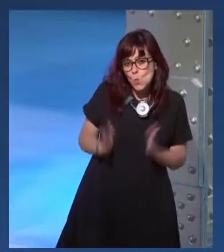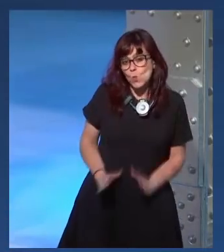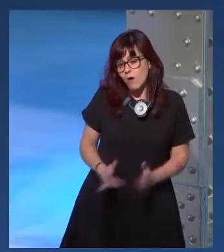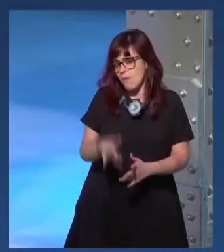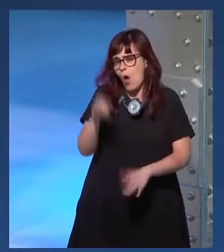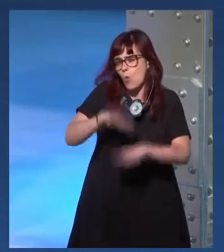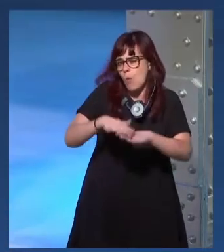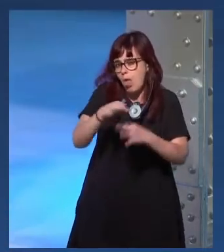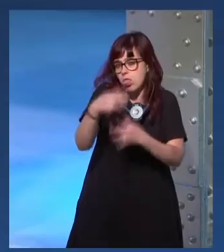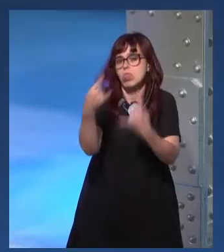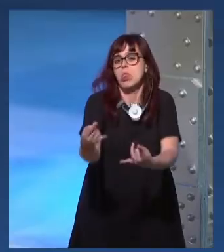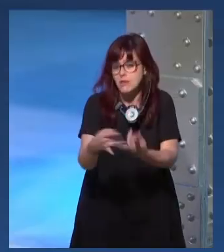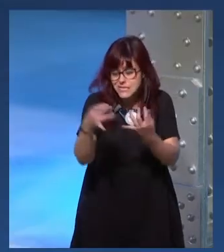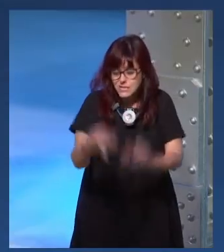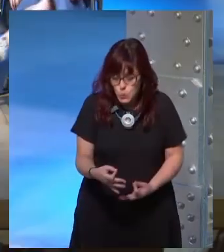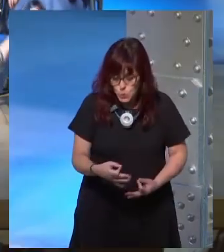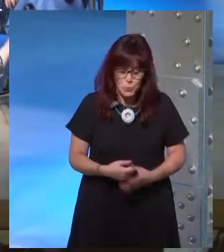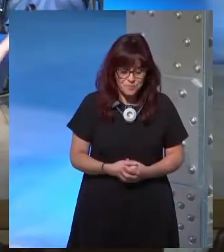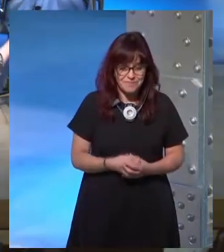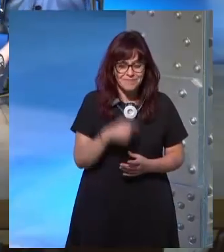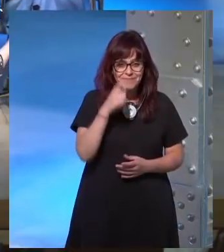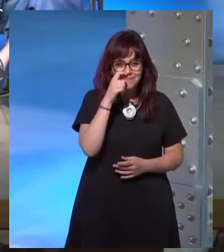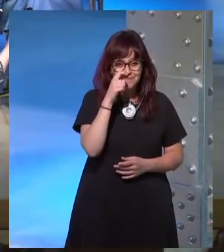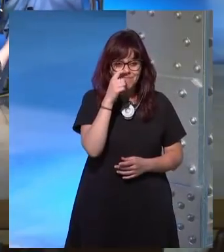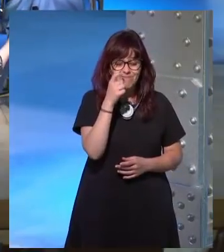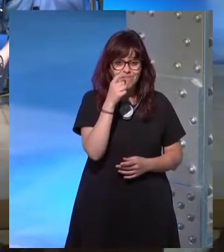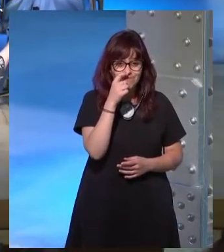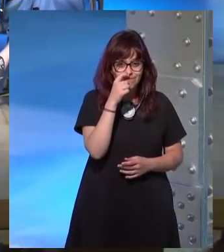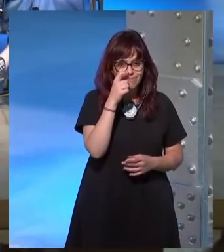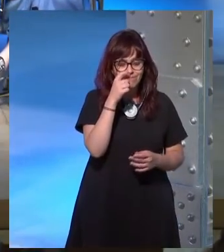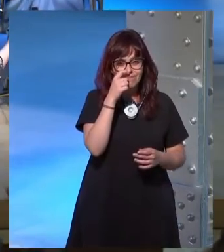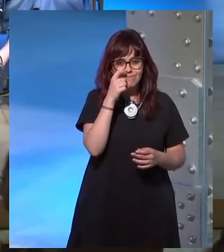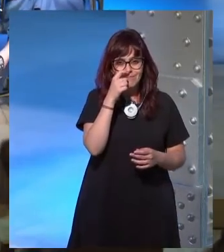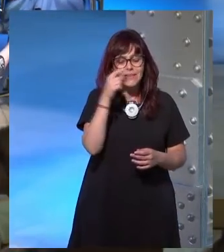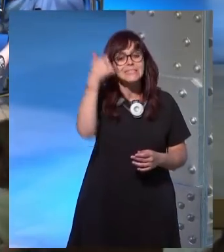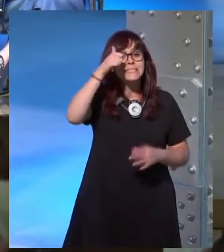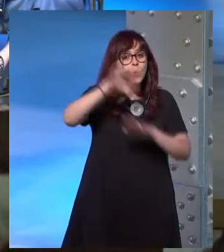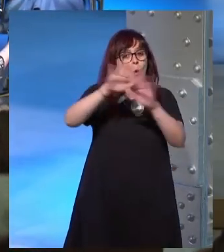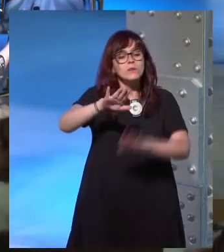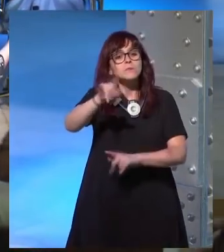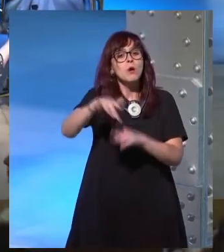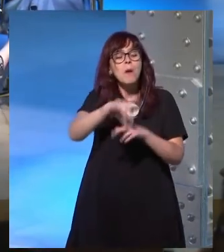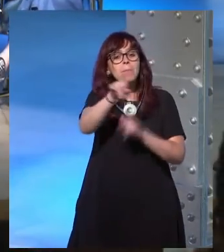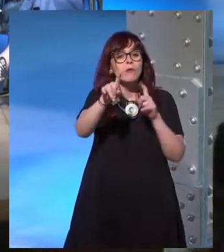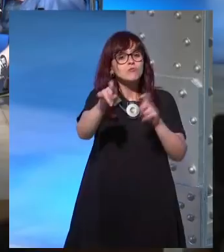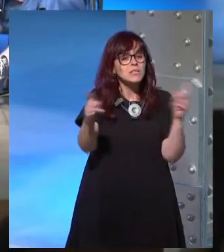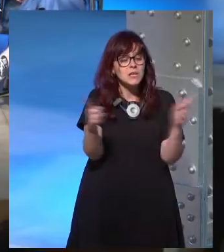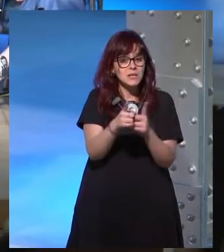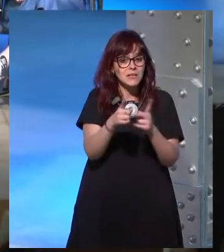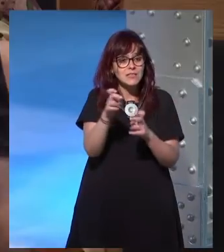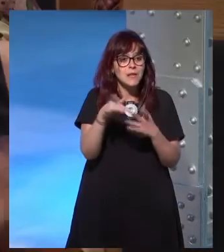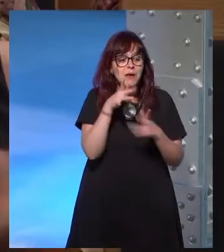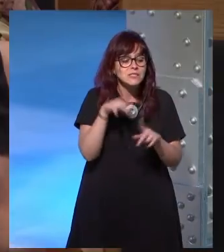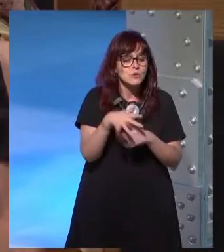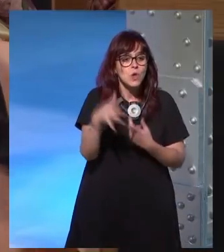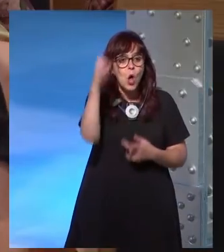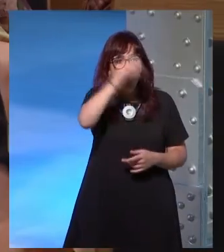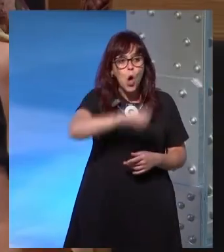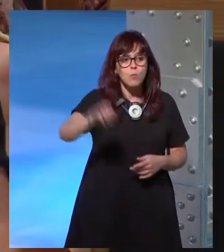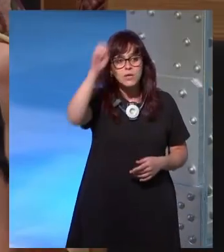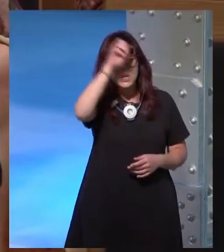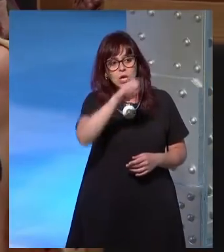wearing, right? We've all seen this. Yes, I think we have the last question. I wanted to ask